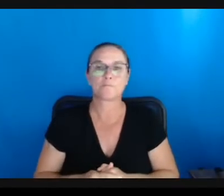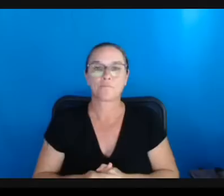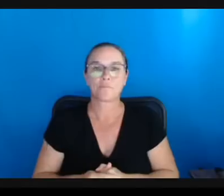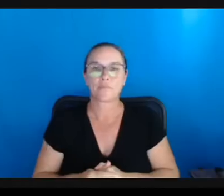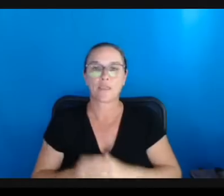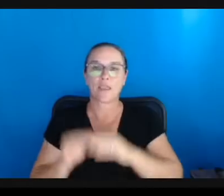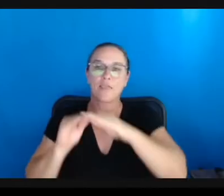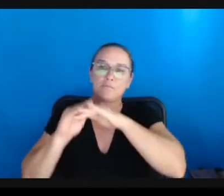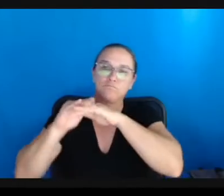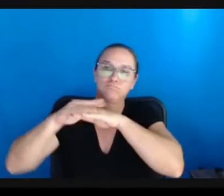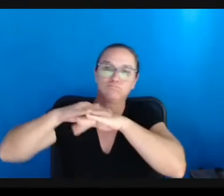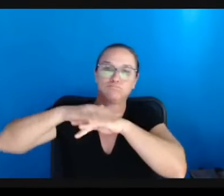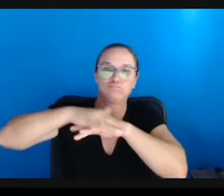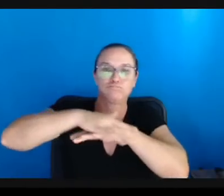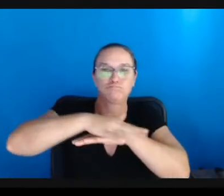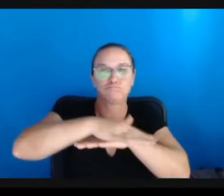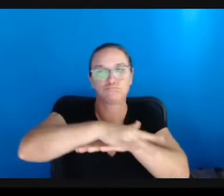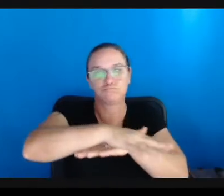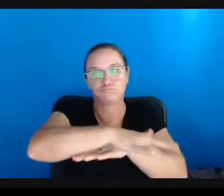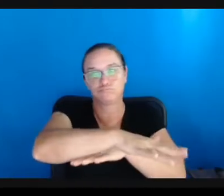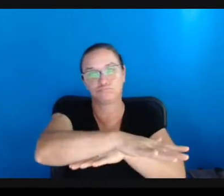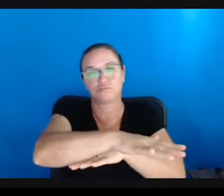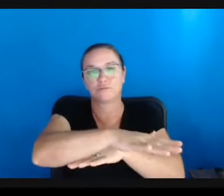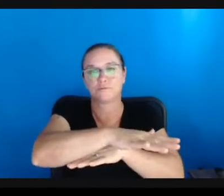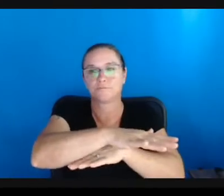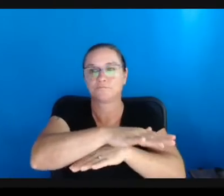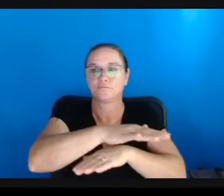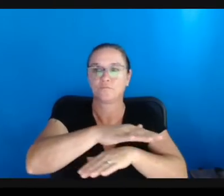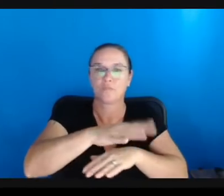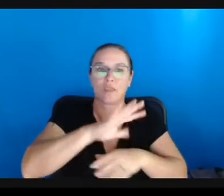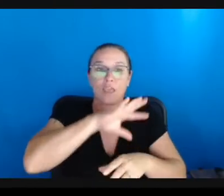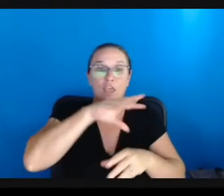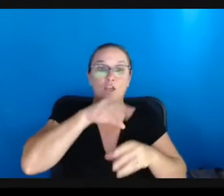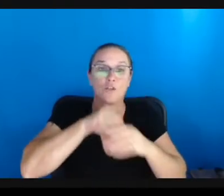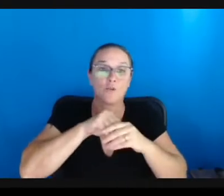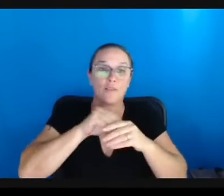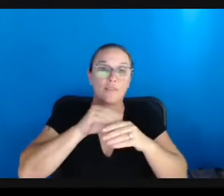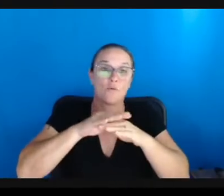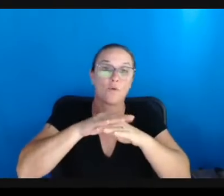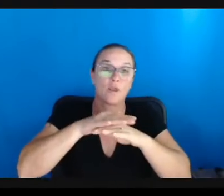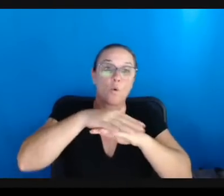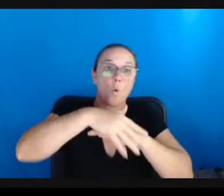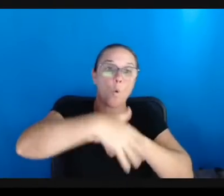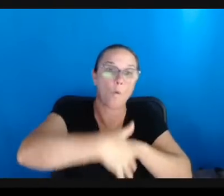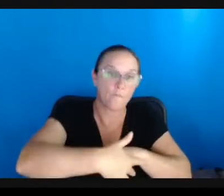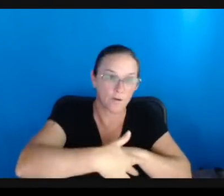flows crossing the crater floor, including a flow that poured over the south vent.